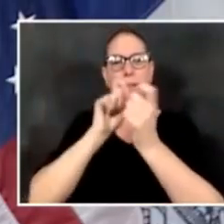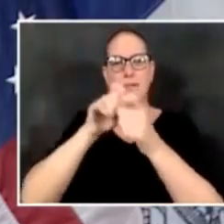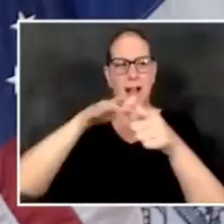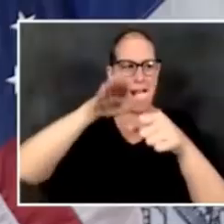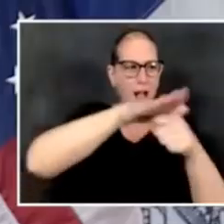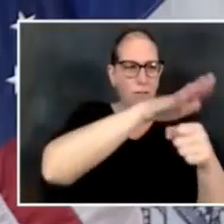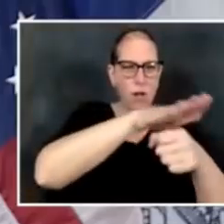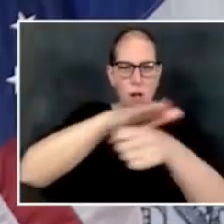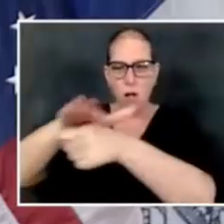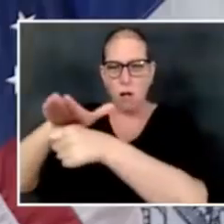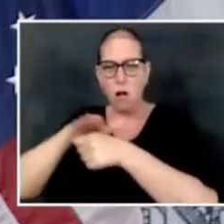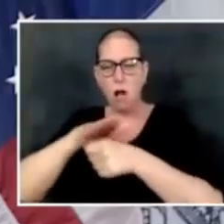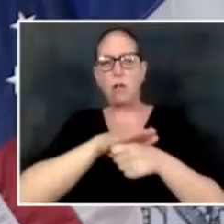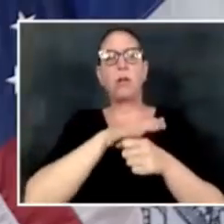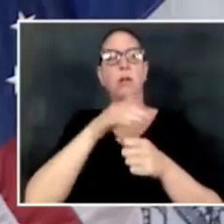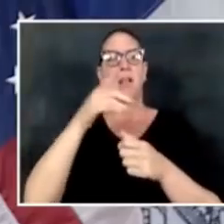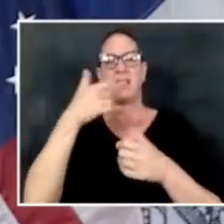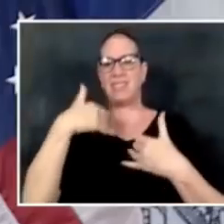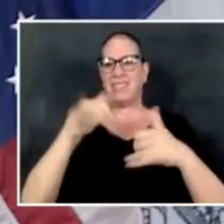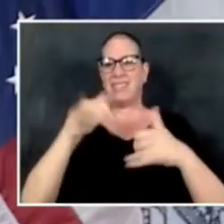misconduct allegations,